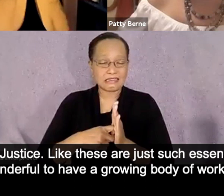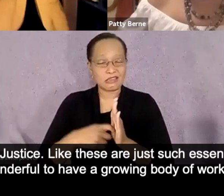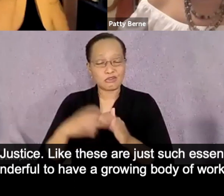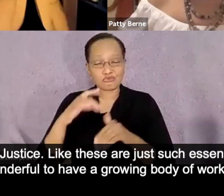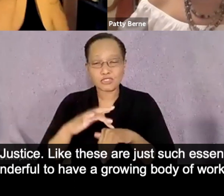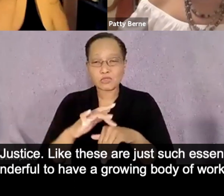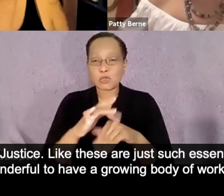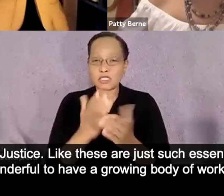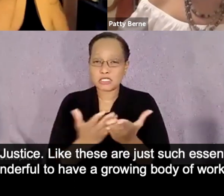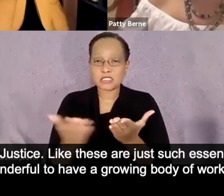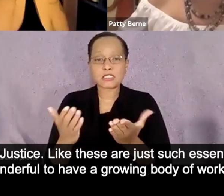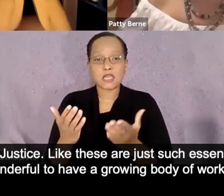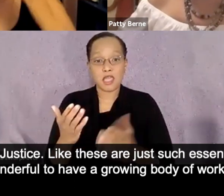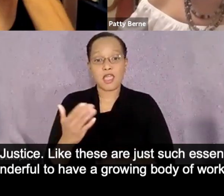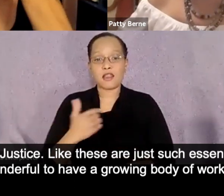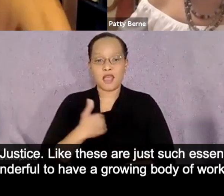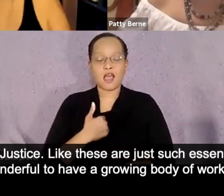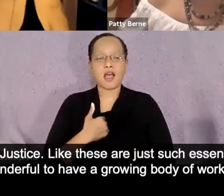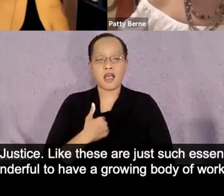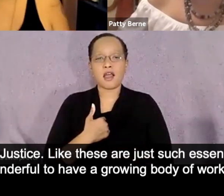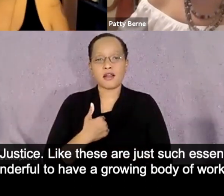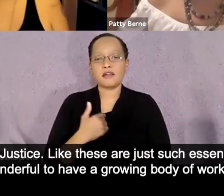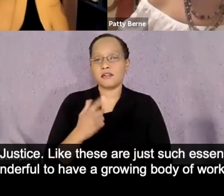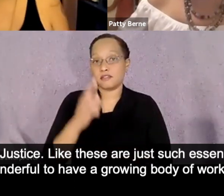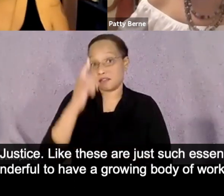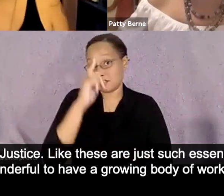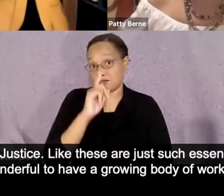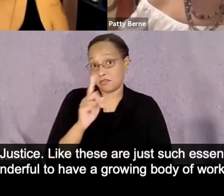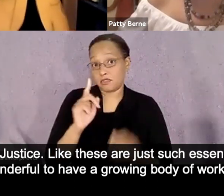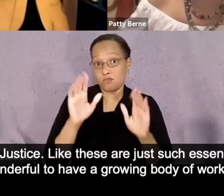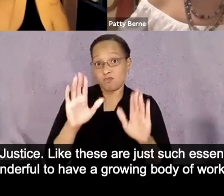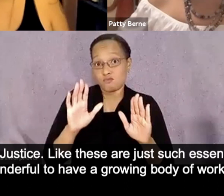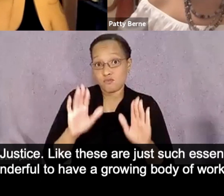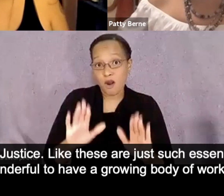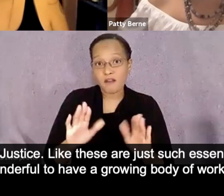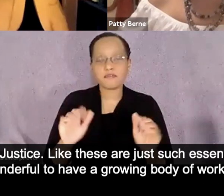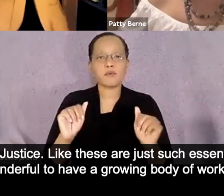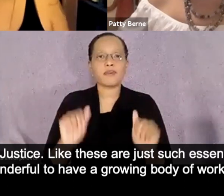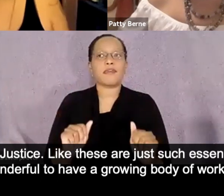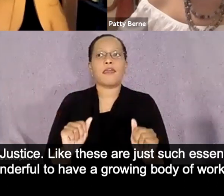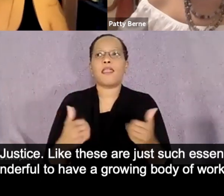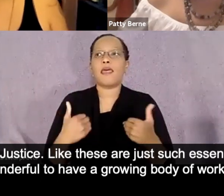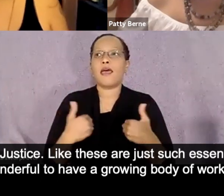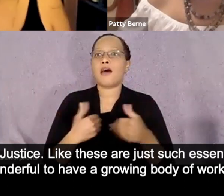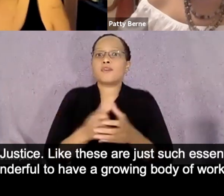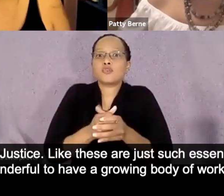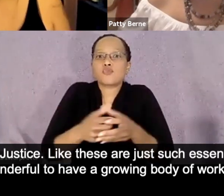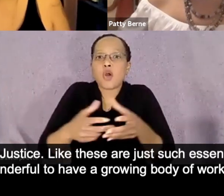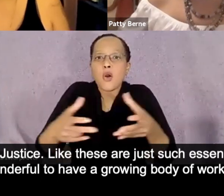and time again. And I think that's what's so wonderful, to have a growing body of